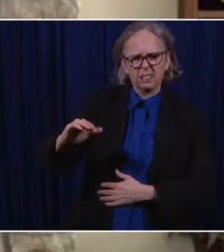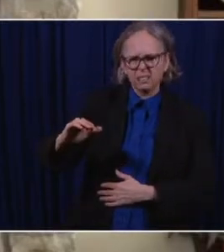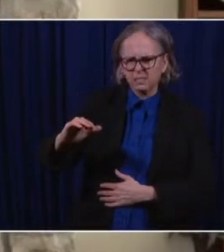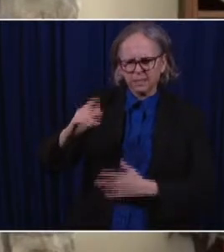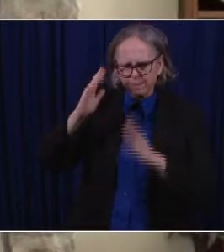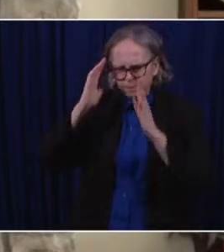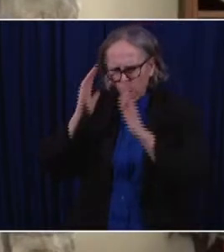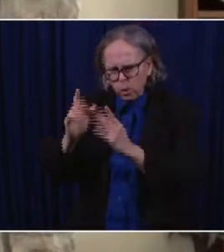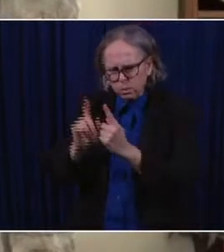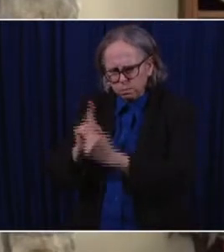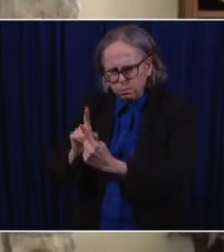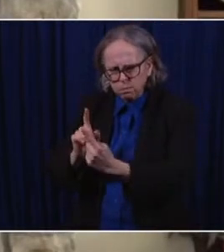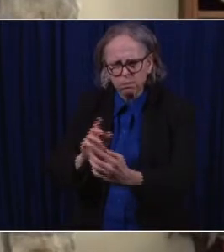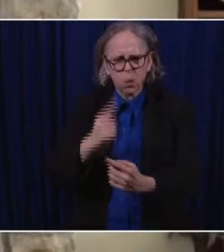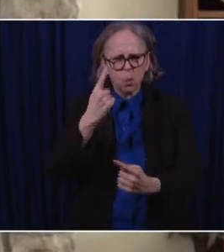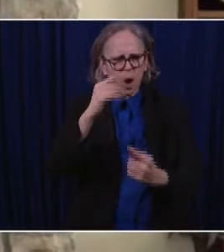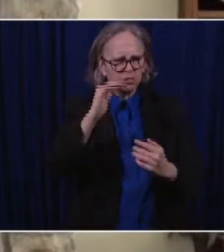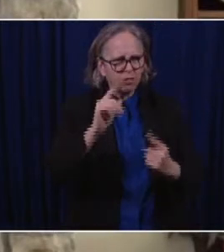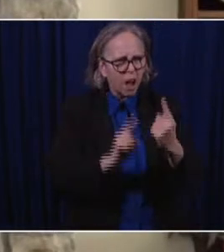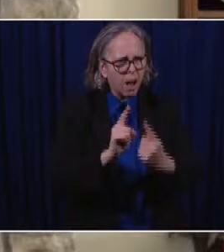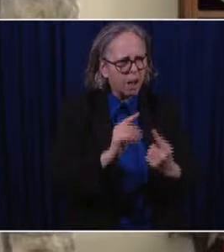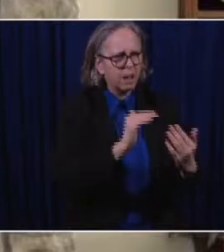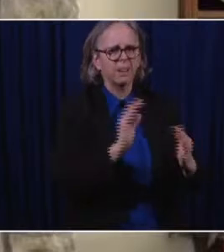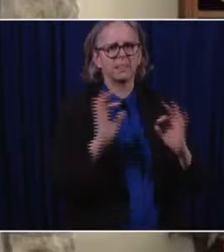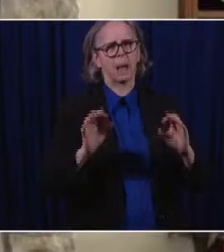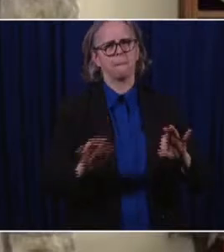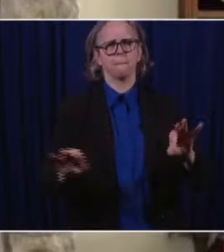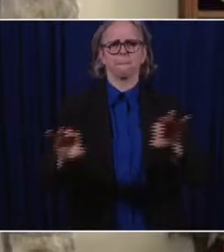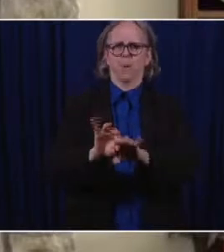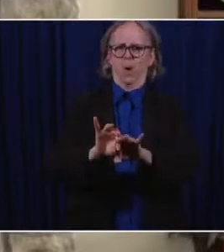Next question is from Justin Dennis at mahoningmatters.com.